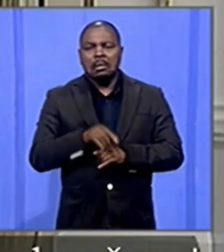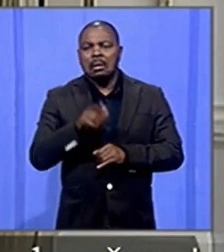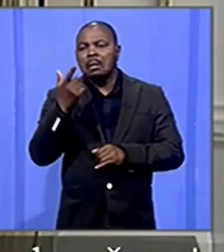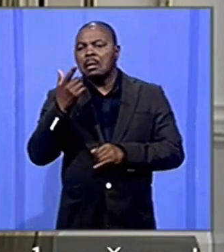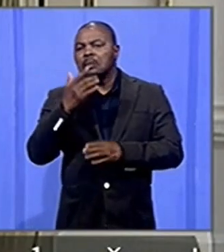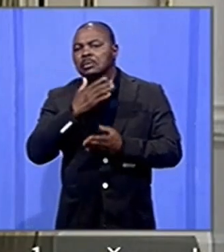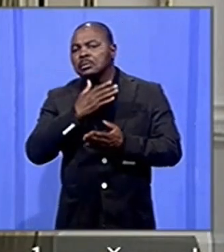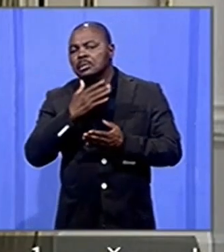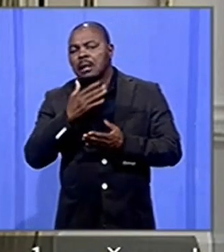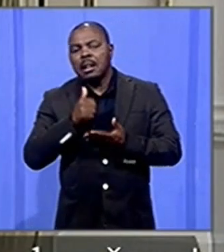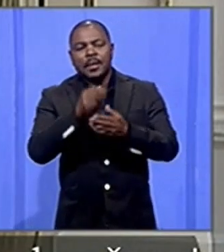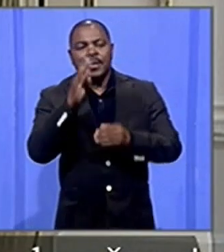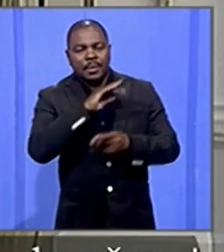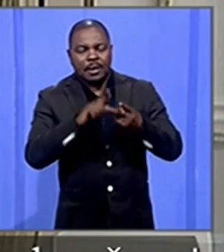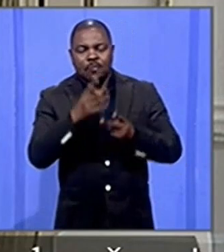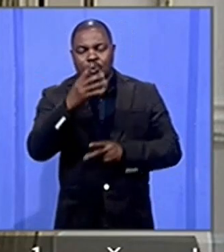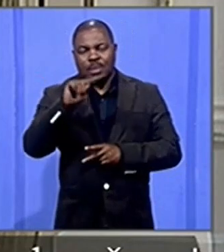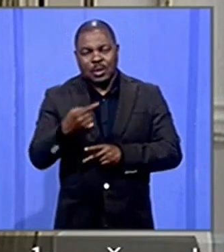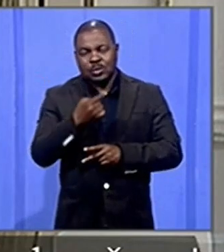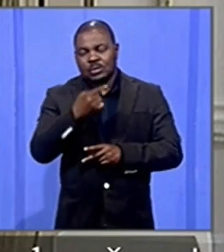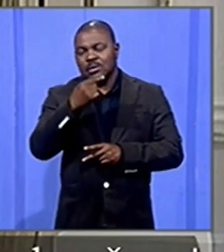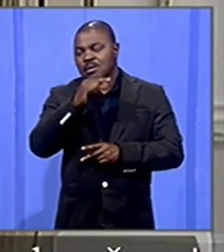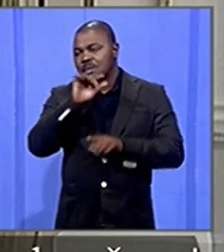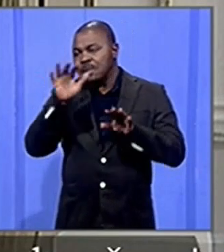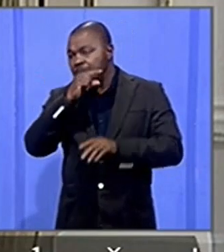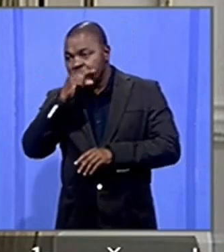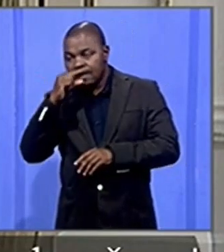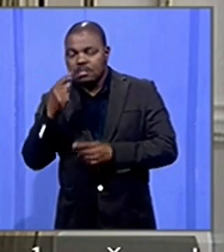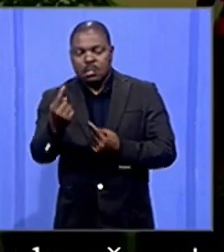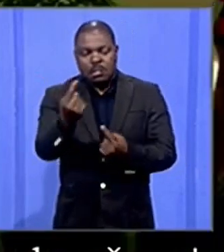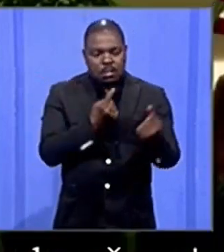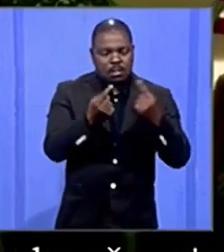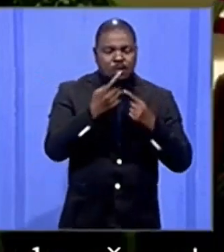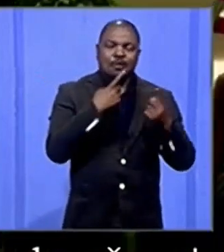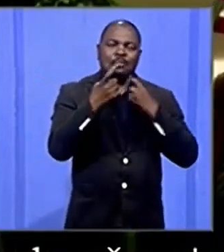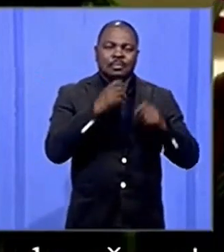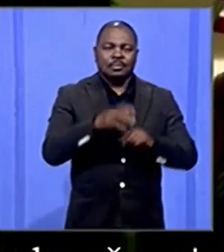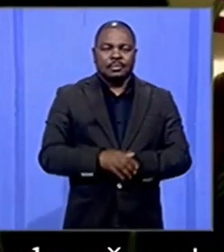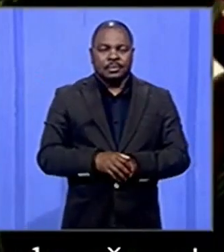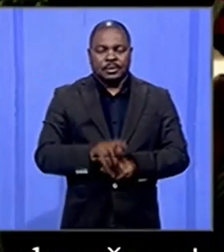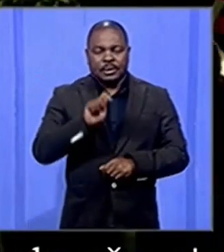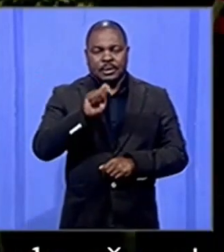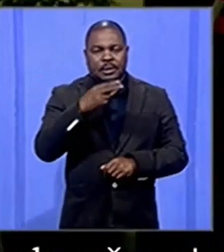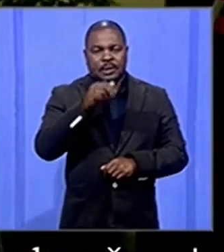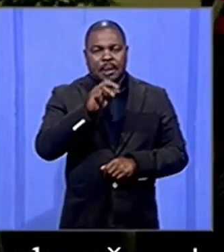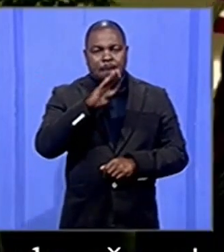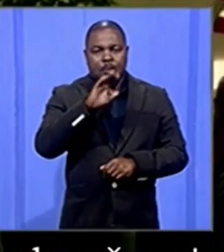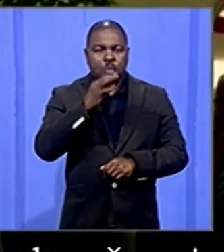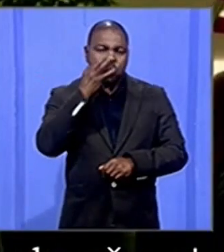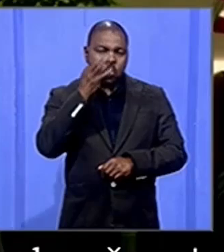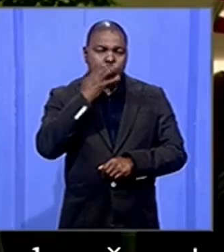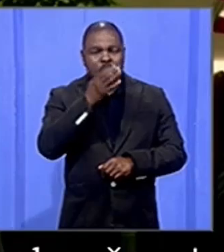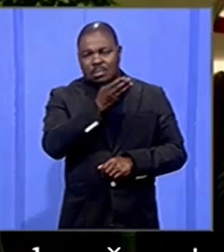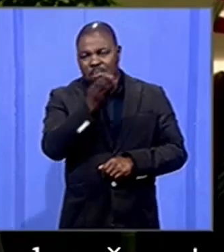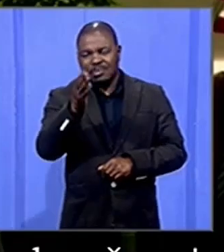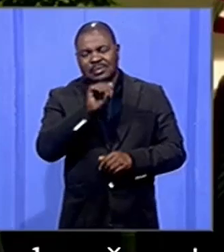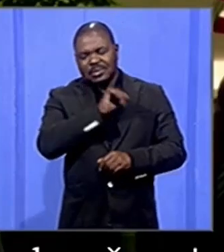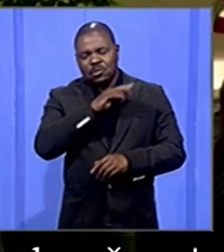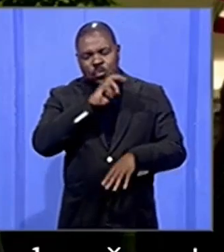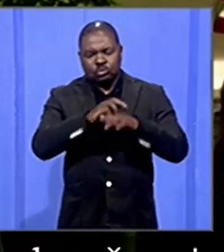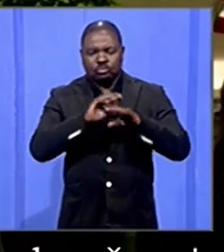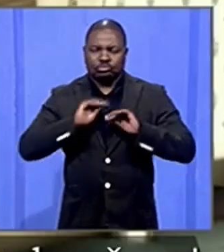than 4,000 names of people who have come to us and complained as well. Tambo o re bašomi ba swanela ke go rutwa ka ga ditlamorago